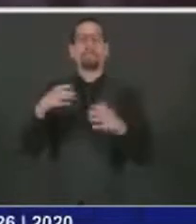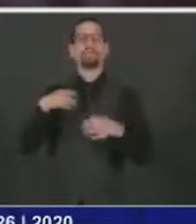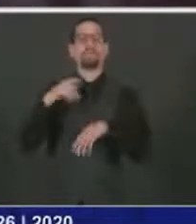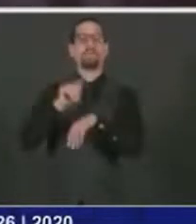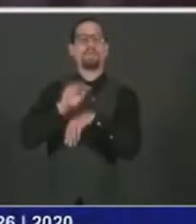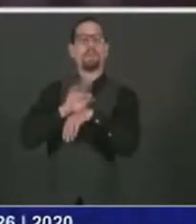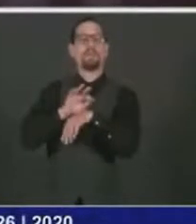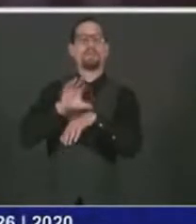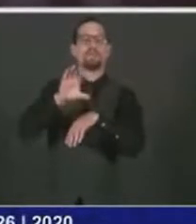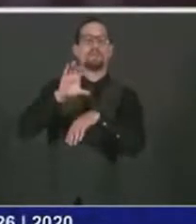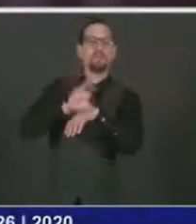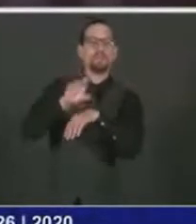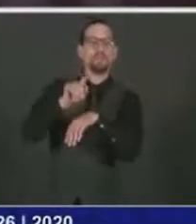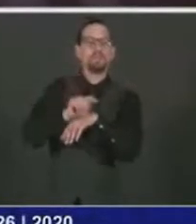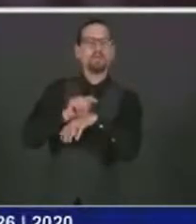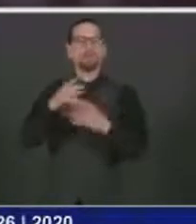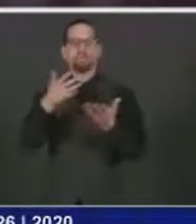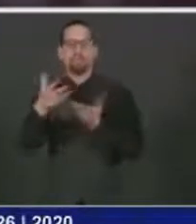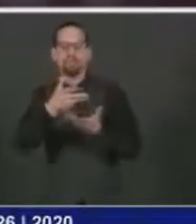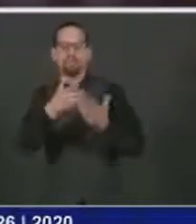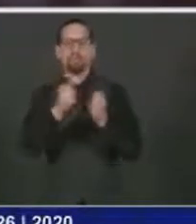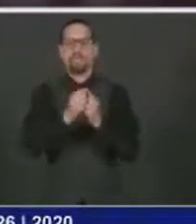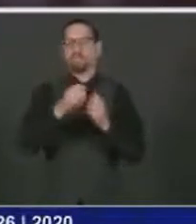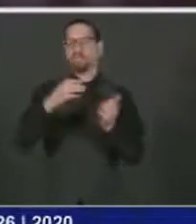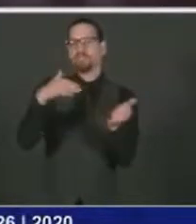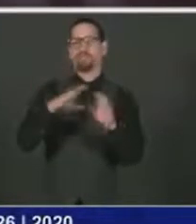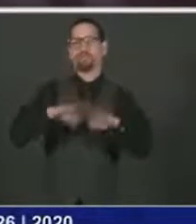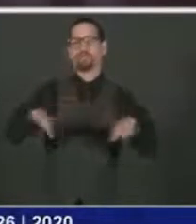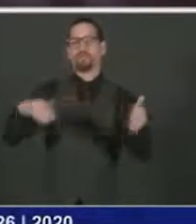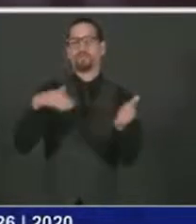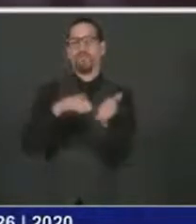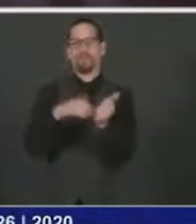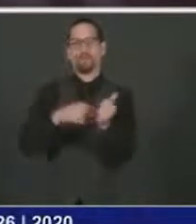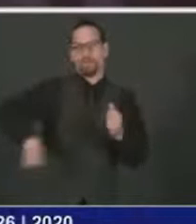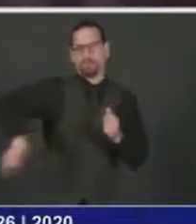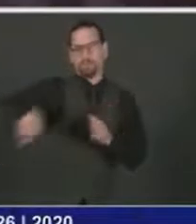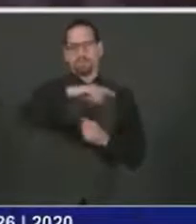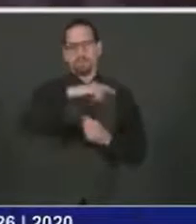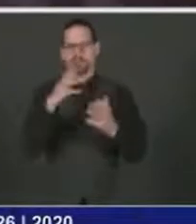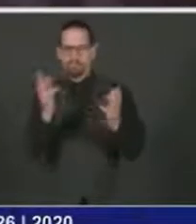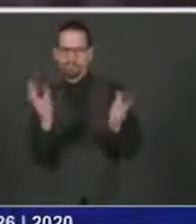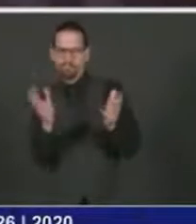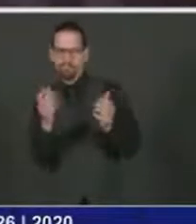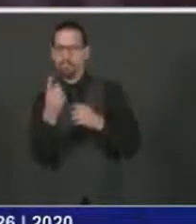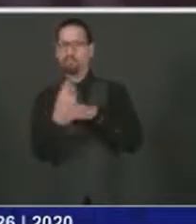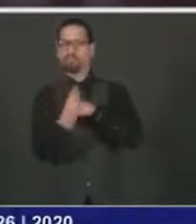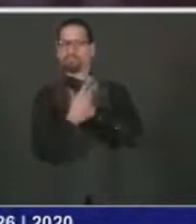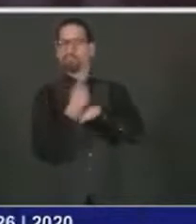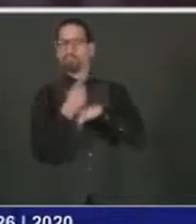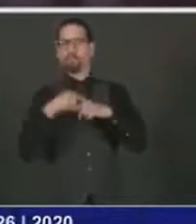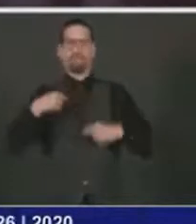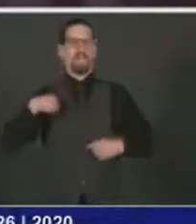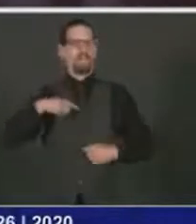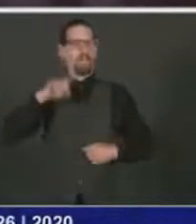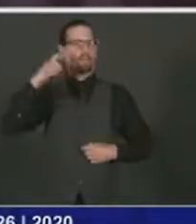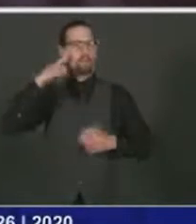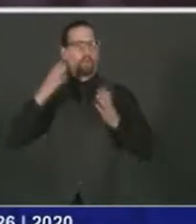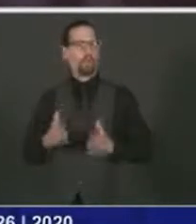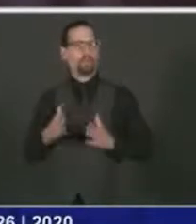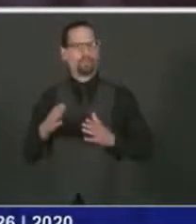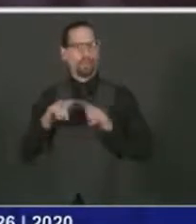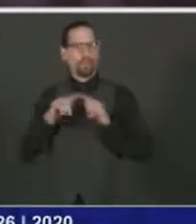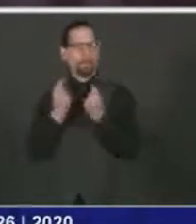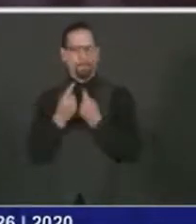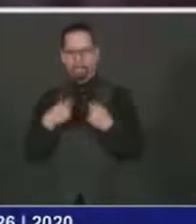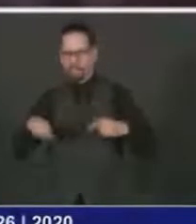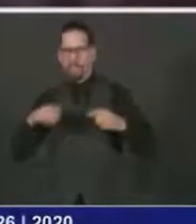on them to advise my administration around how we best take care of children and their health through